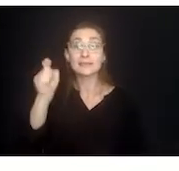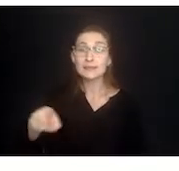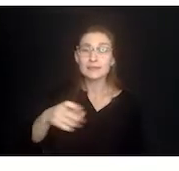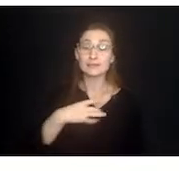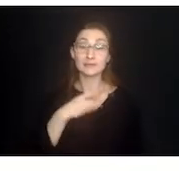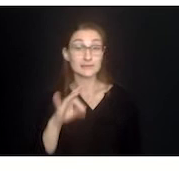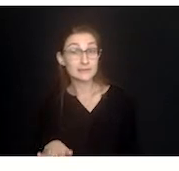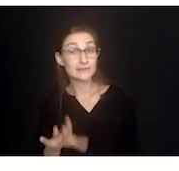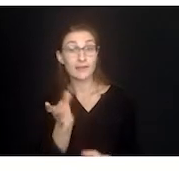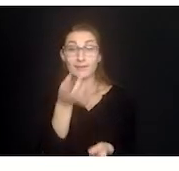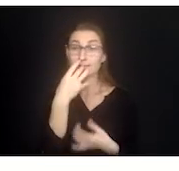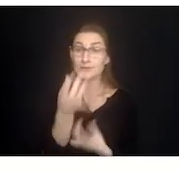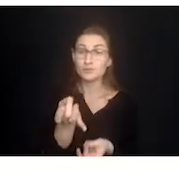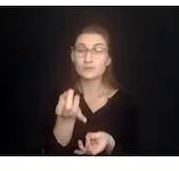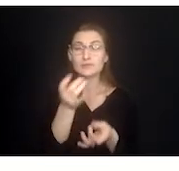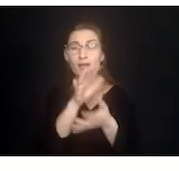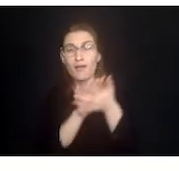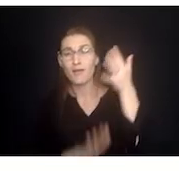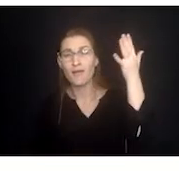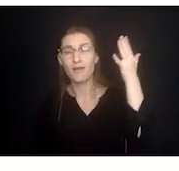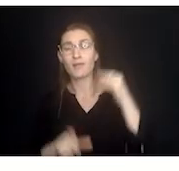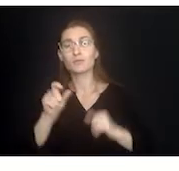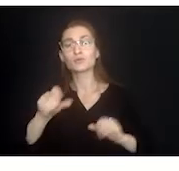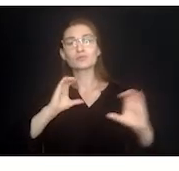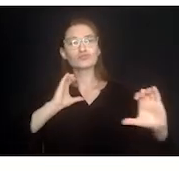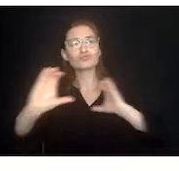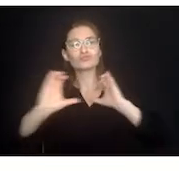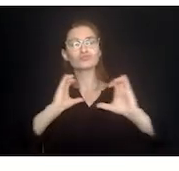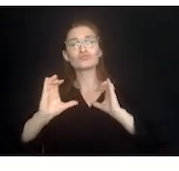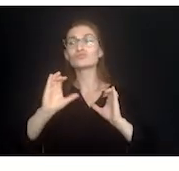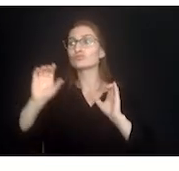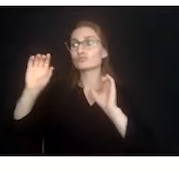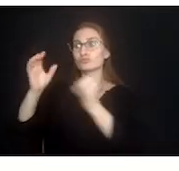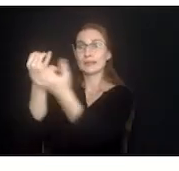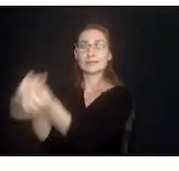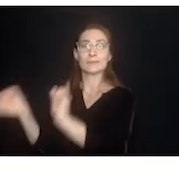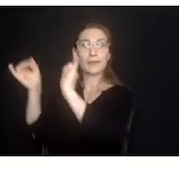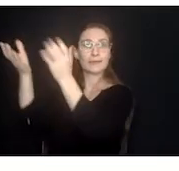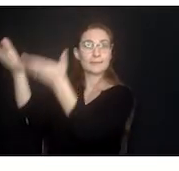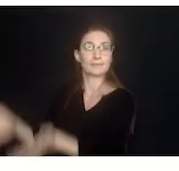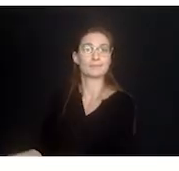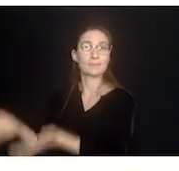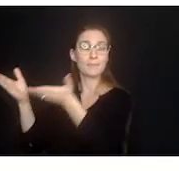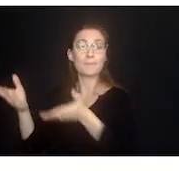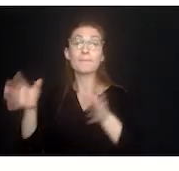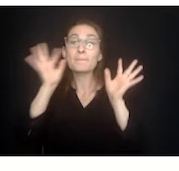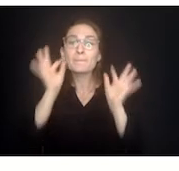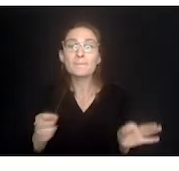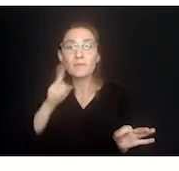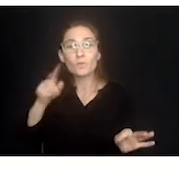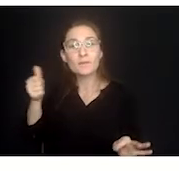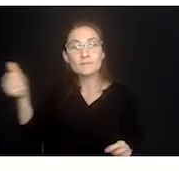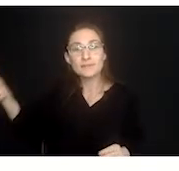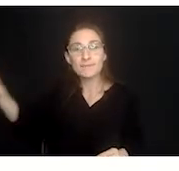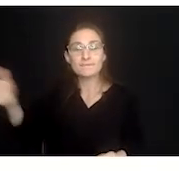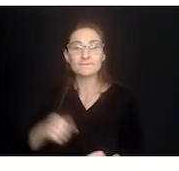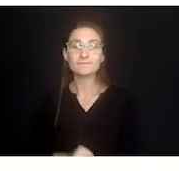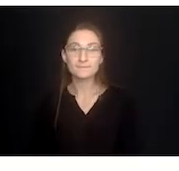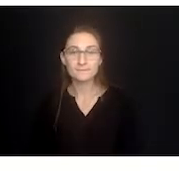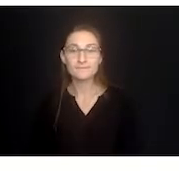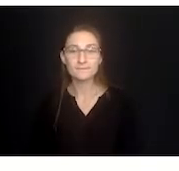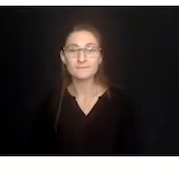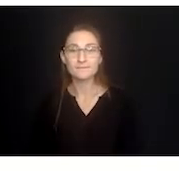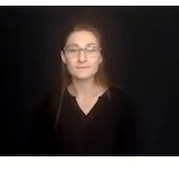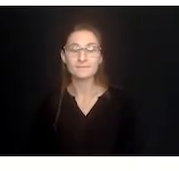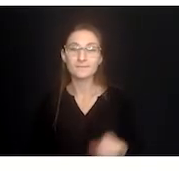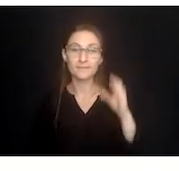himself, communicate wants, needs, dislikes, interests. We have to allow him to be completely autonomous, make